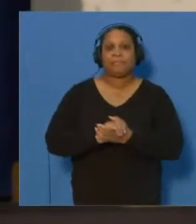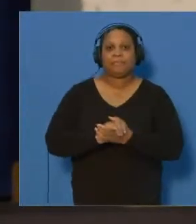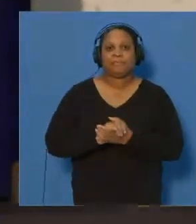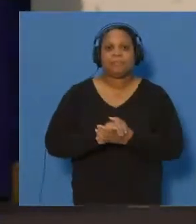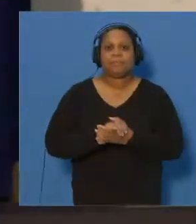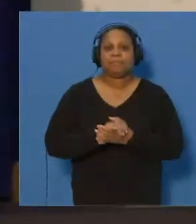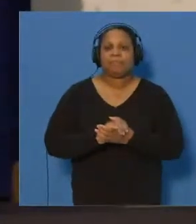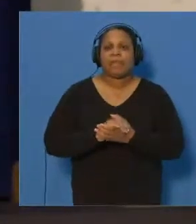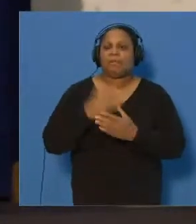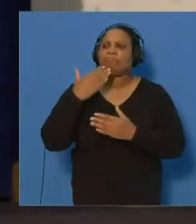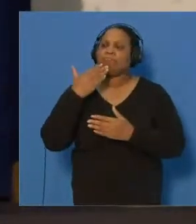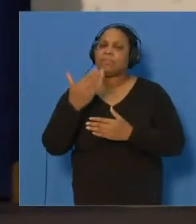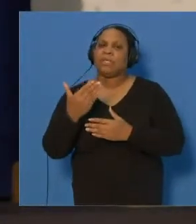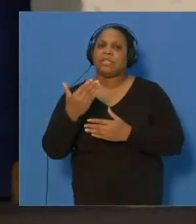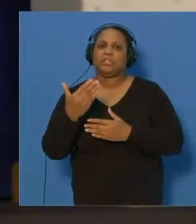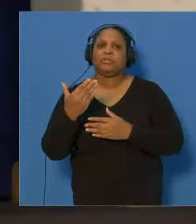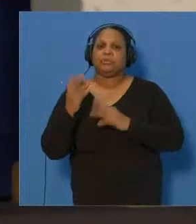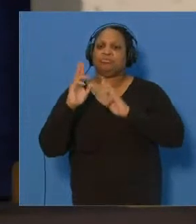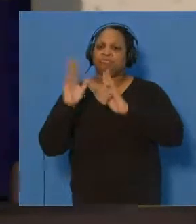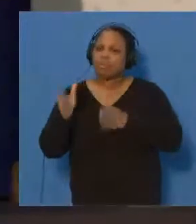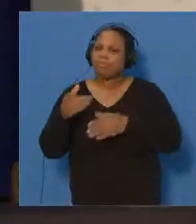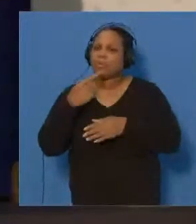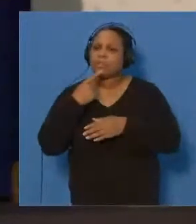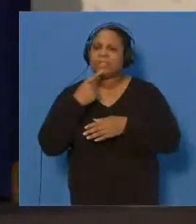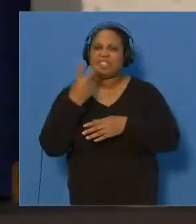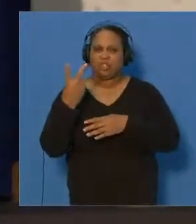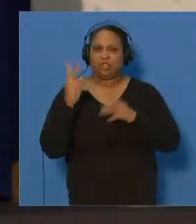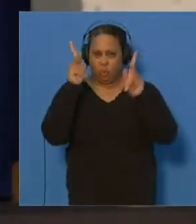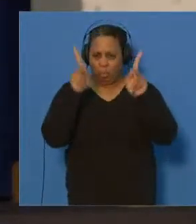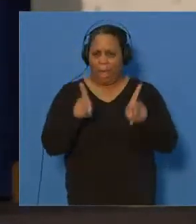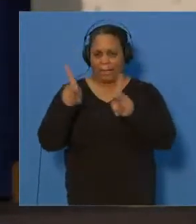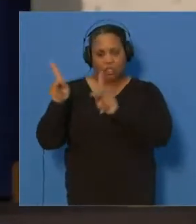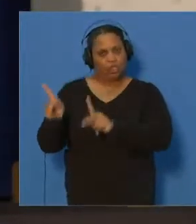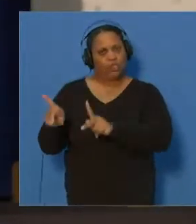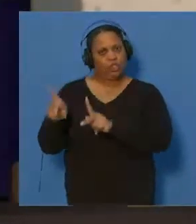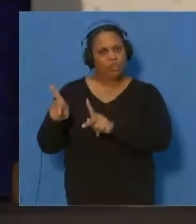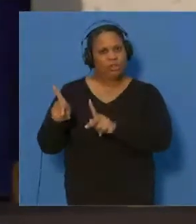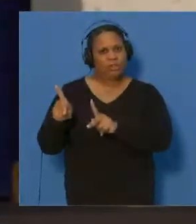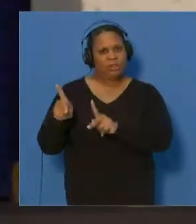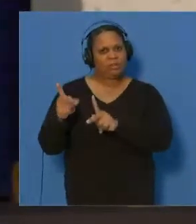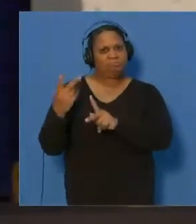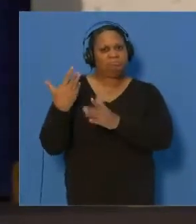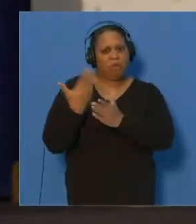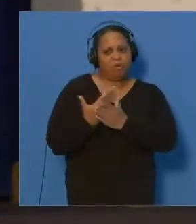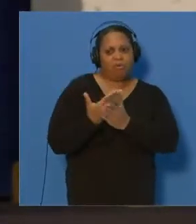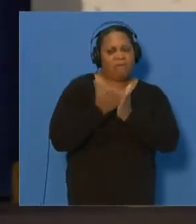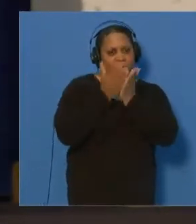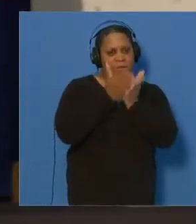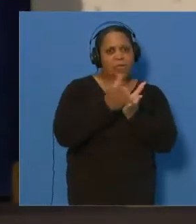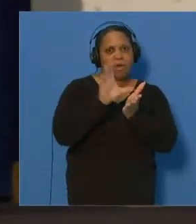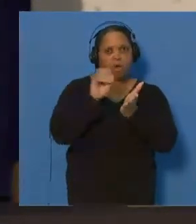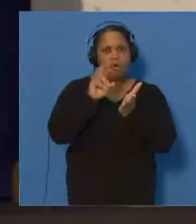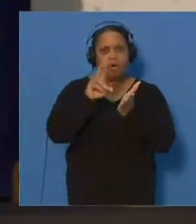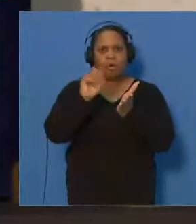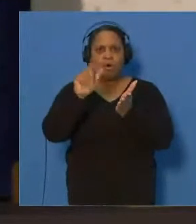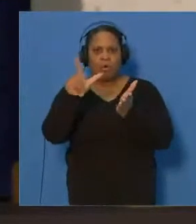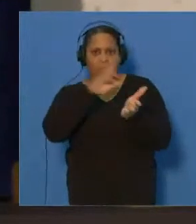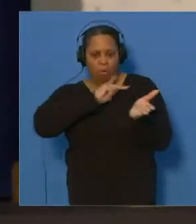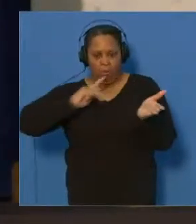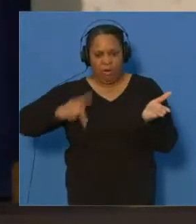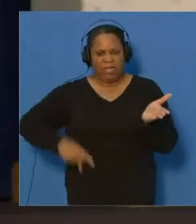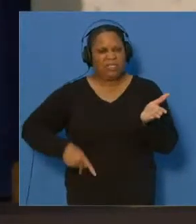two passengers who were hospitalized from the Coral Princess, were they sick when they arrived in Bermuda, or did they become